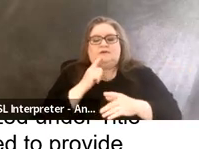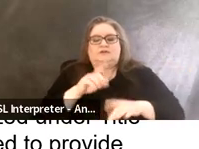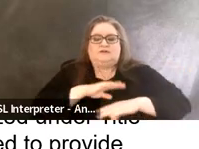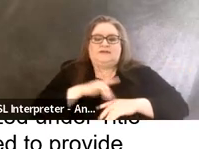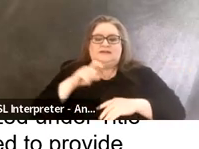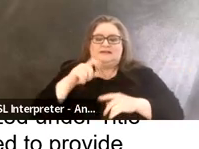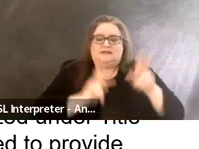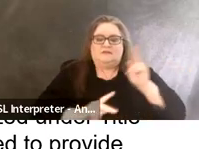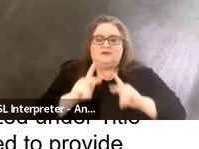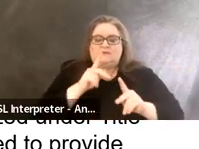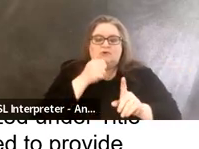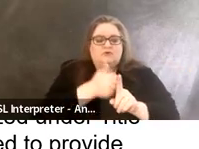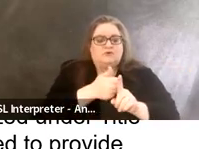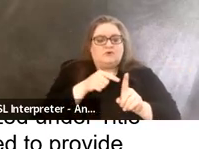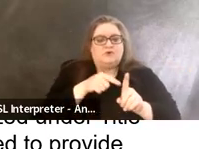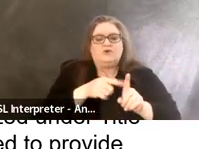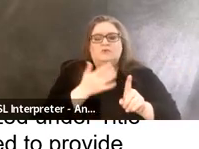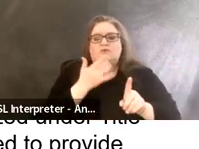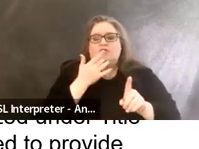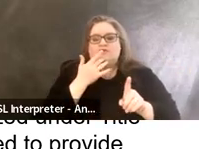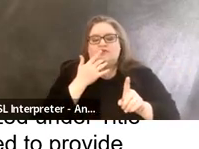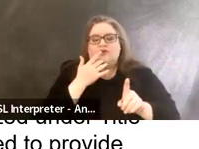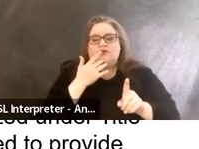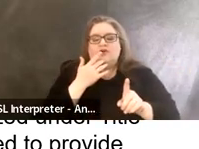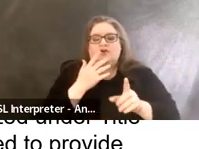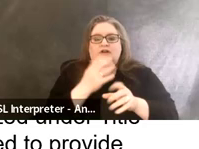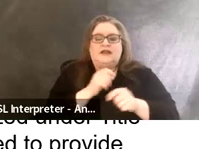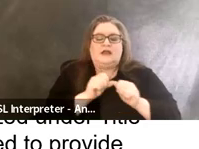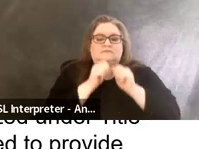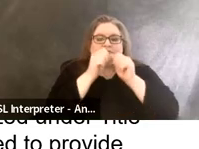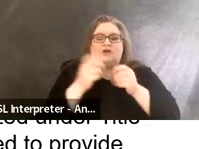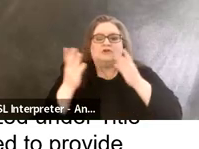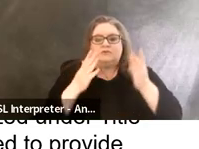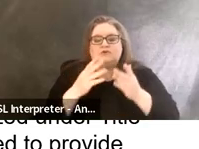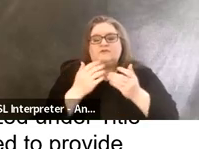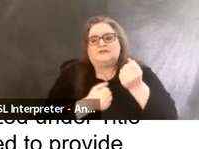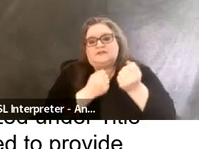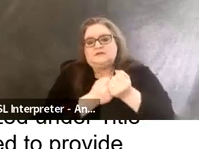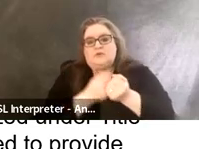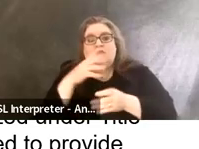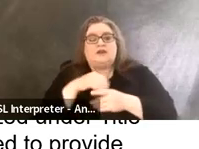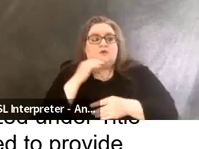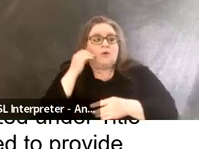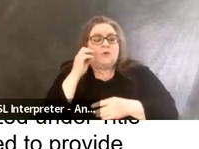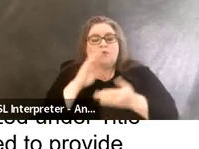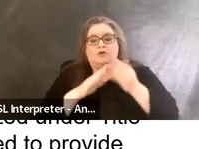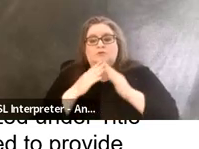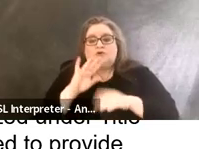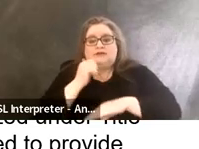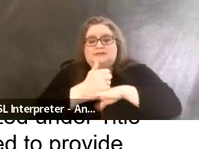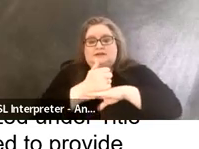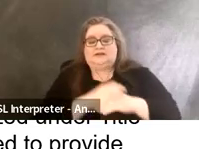of people who prefer to receive long-term services and supports in their home or community